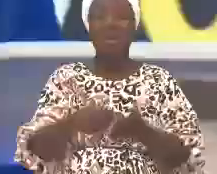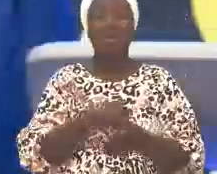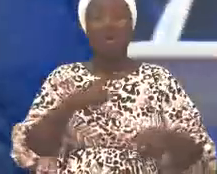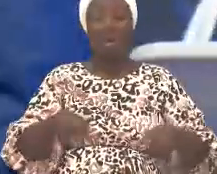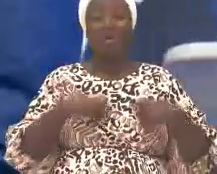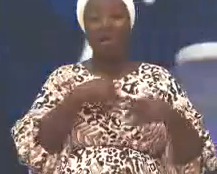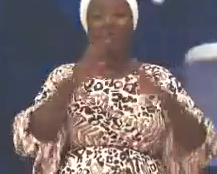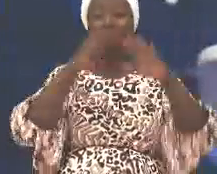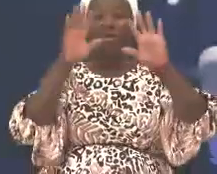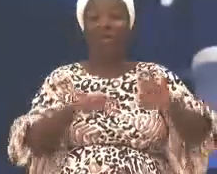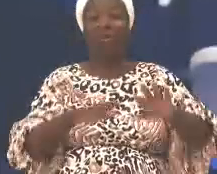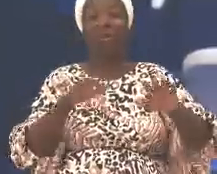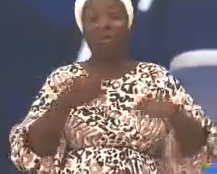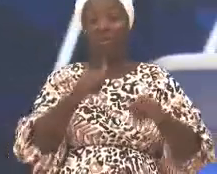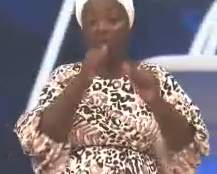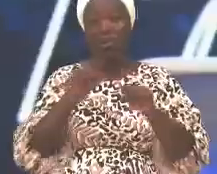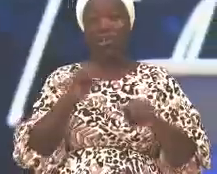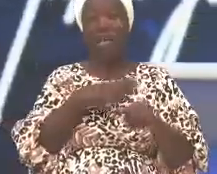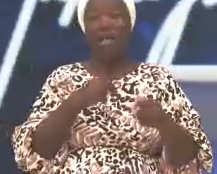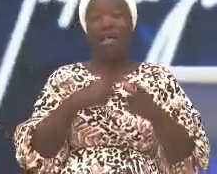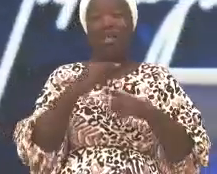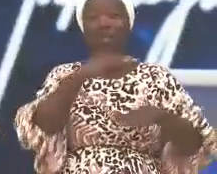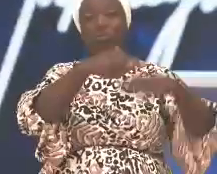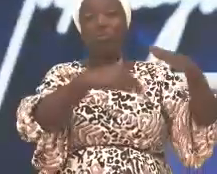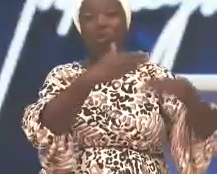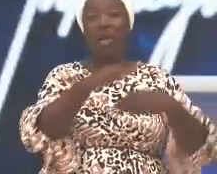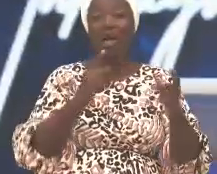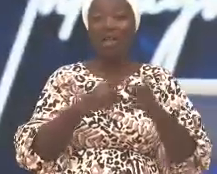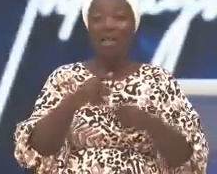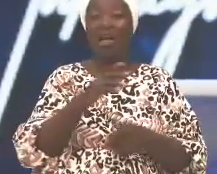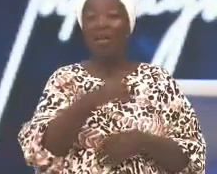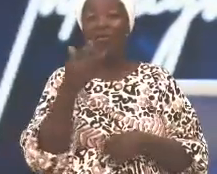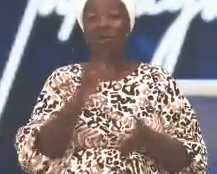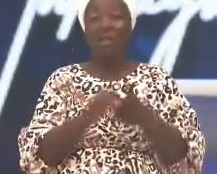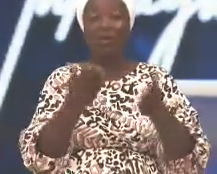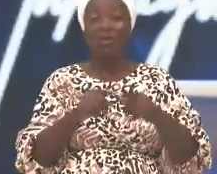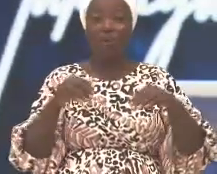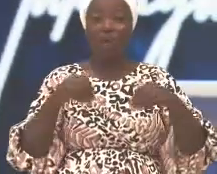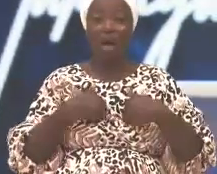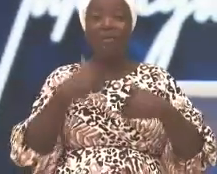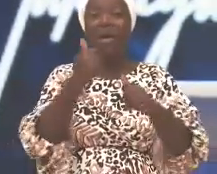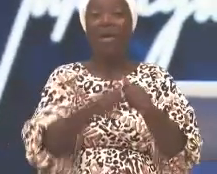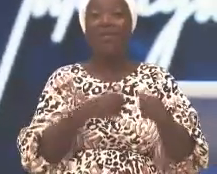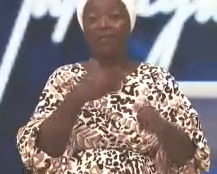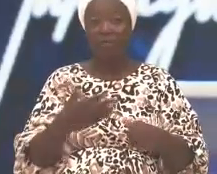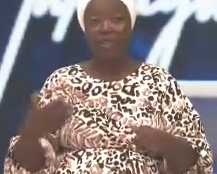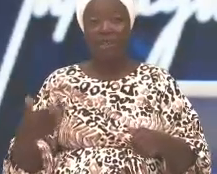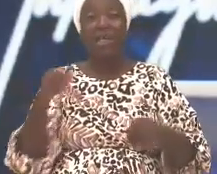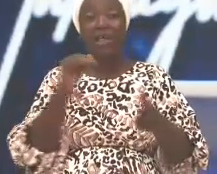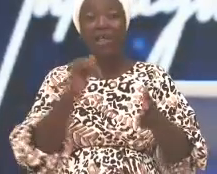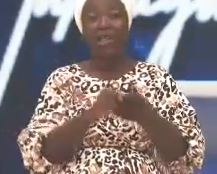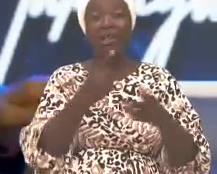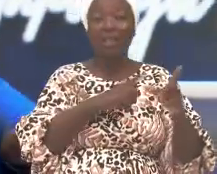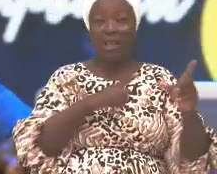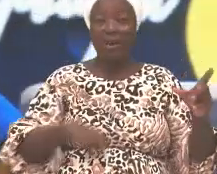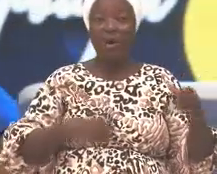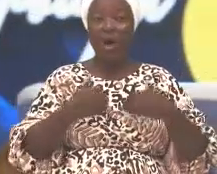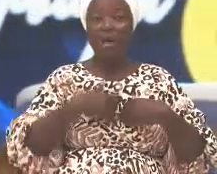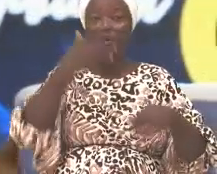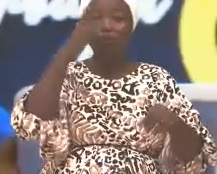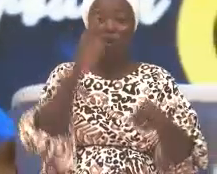showers of blessings and the progress, everyone that wants to have everything the Lord has promised,